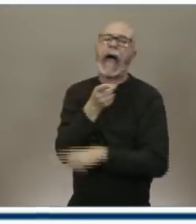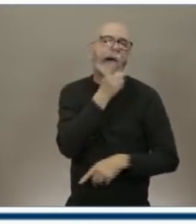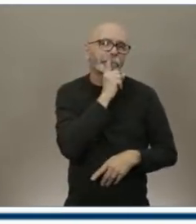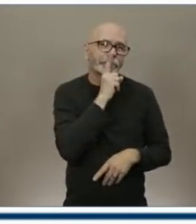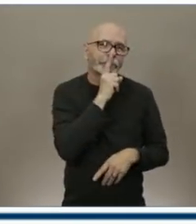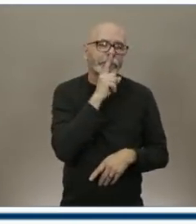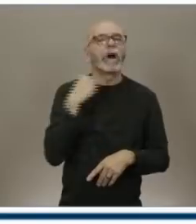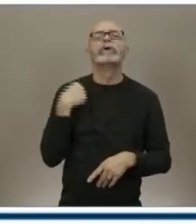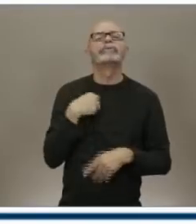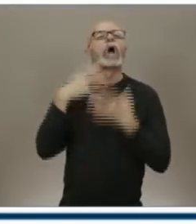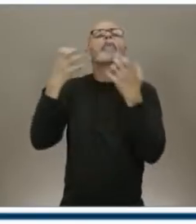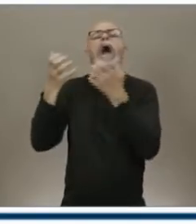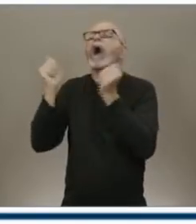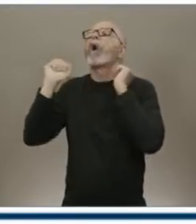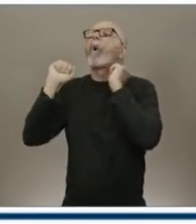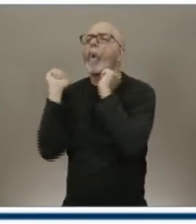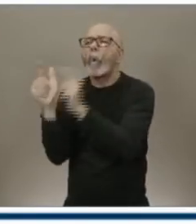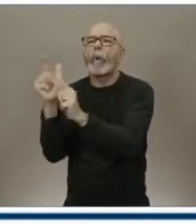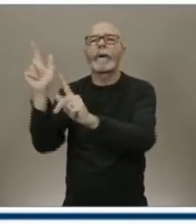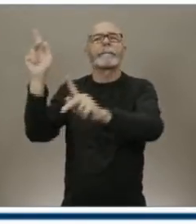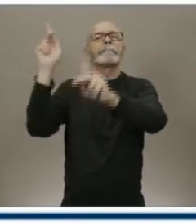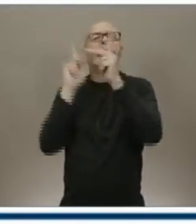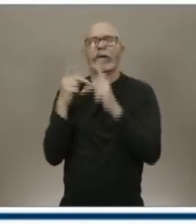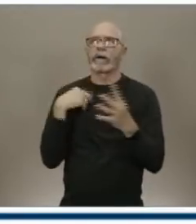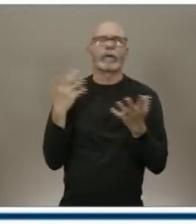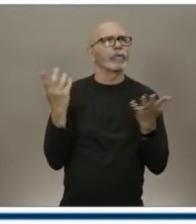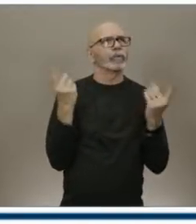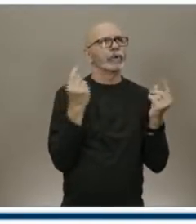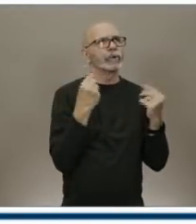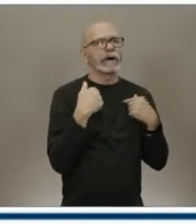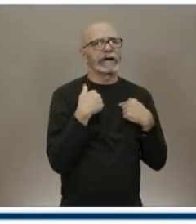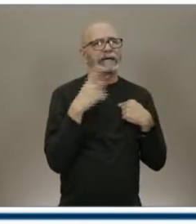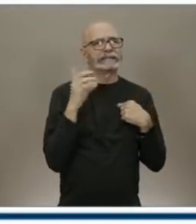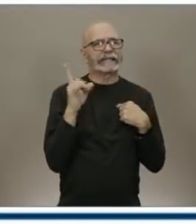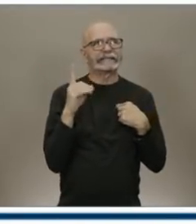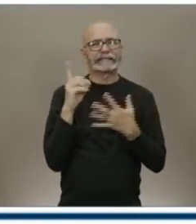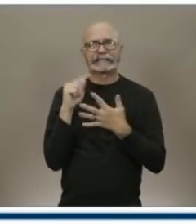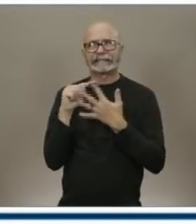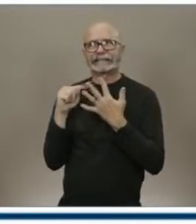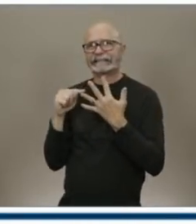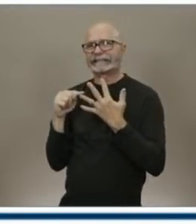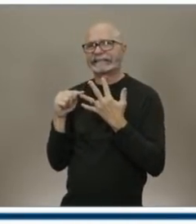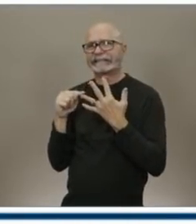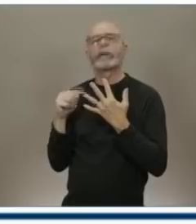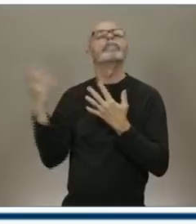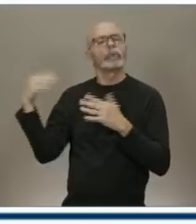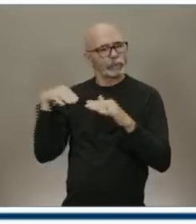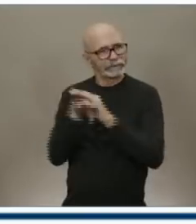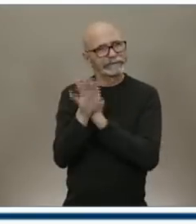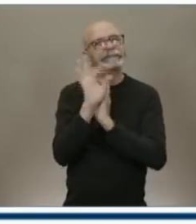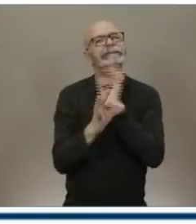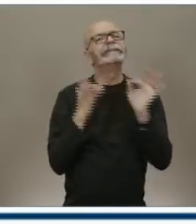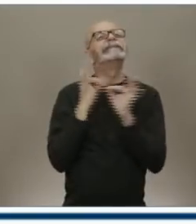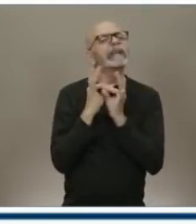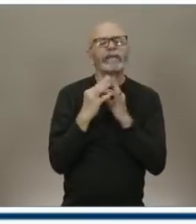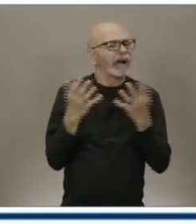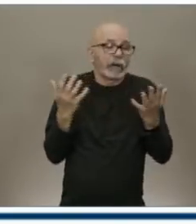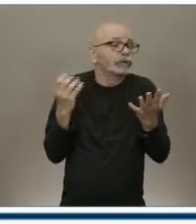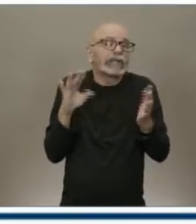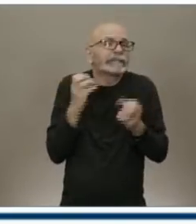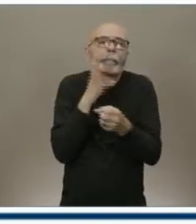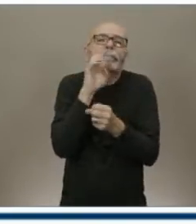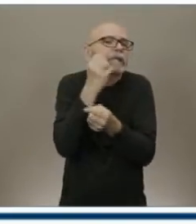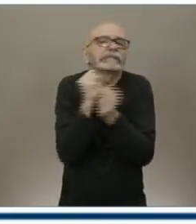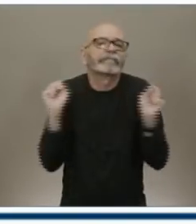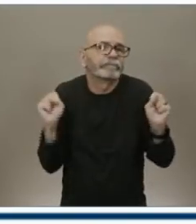make an assessment of what risk you may be in and the need for you then to come down and get tested. So you'll be able to go online and